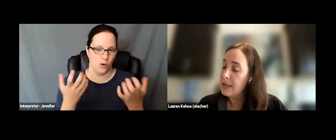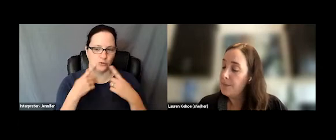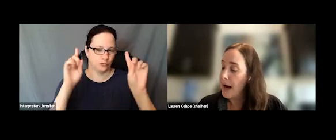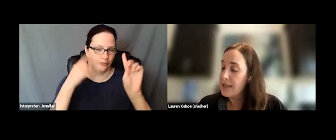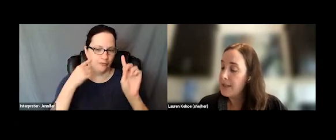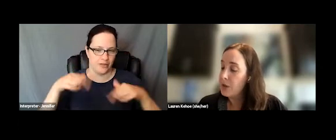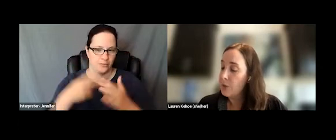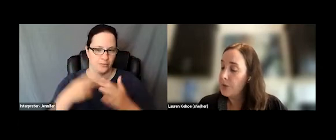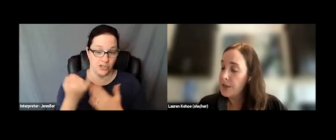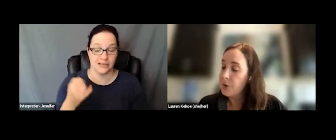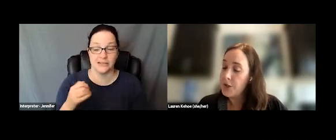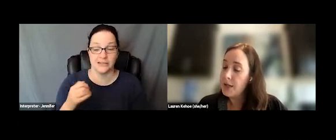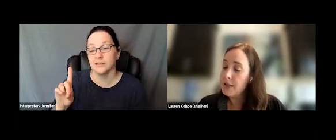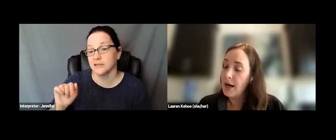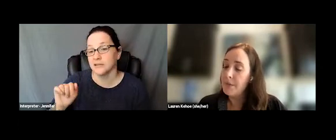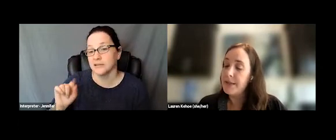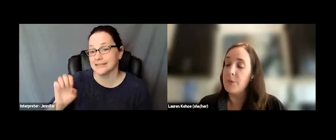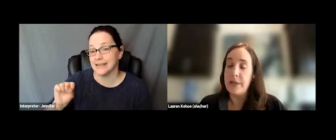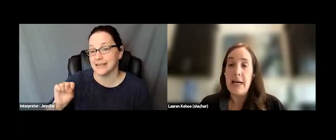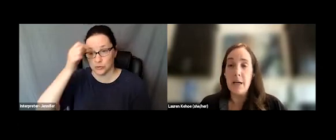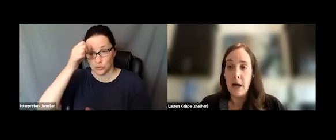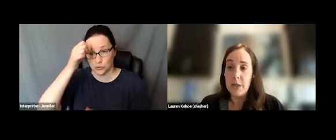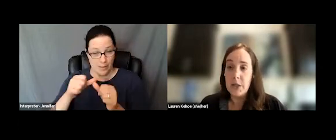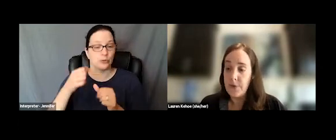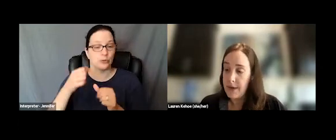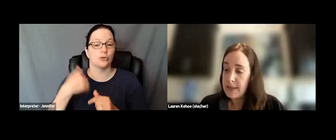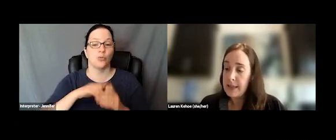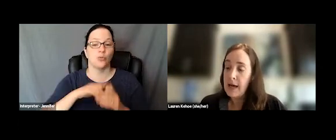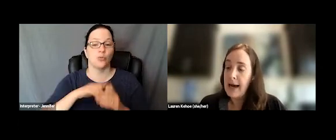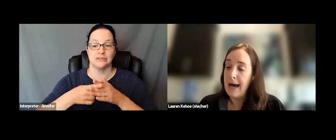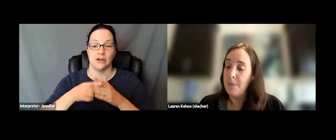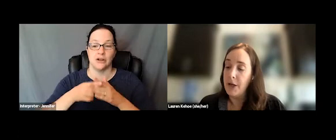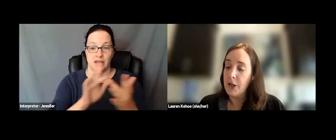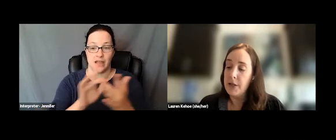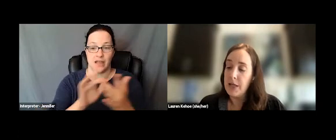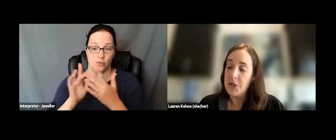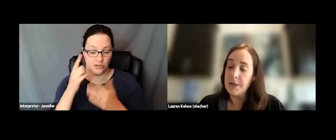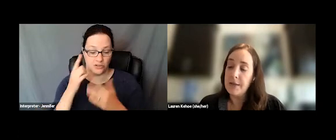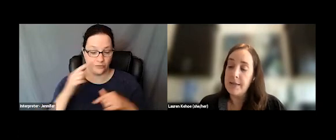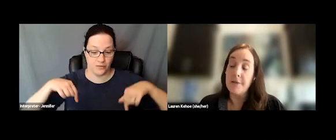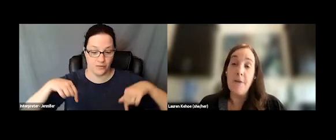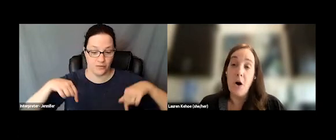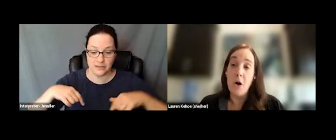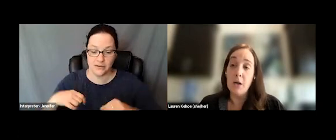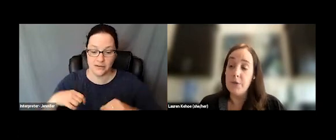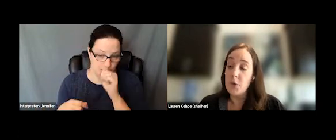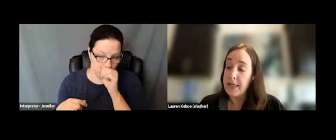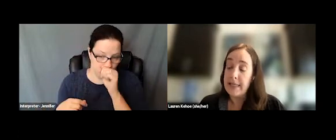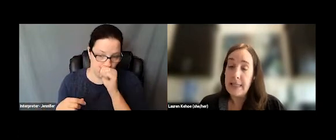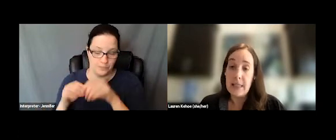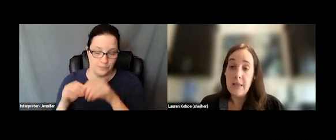to keep in mind as we rolled through this project is that we began our outreach for this and our communications about this in the fall